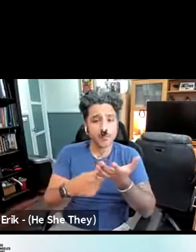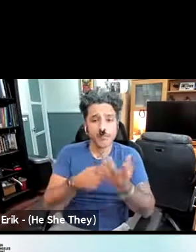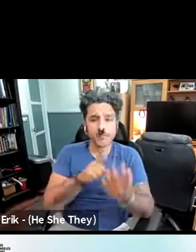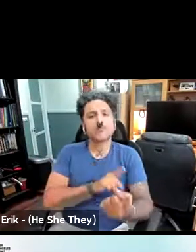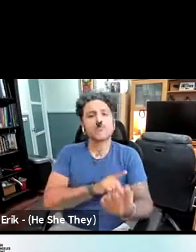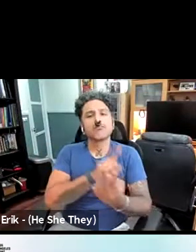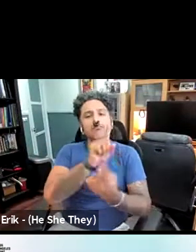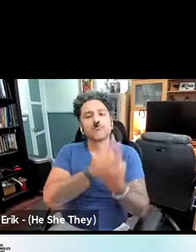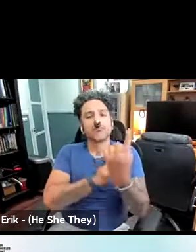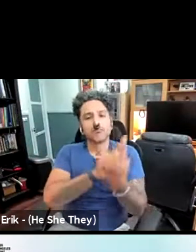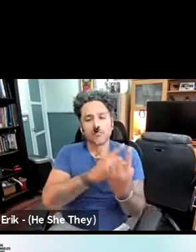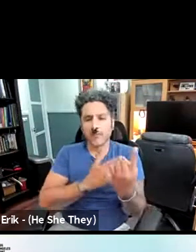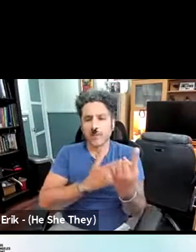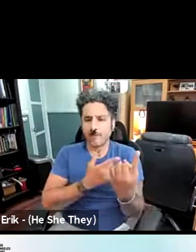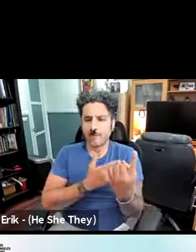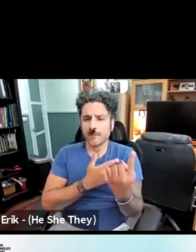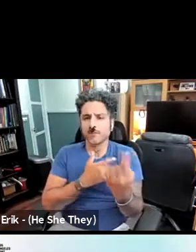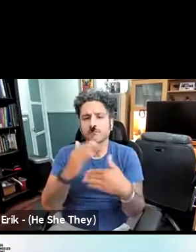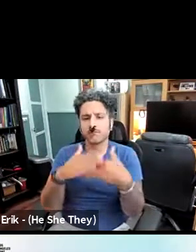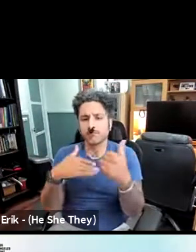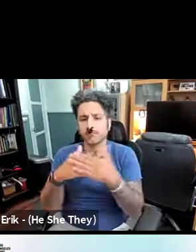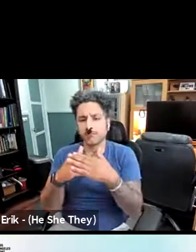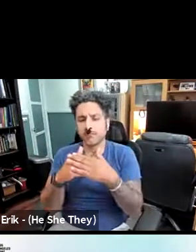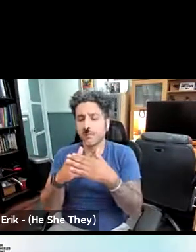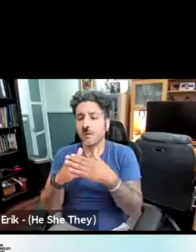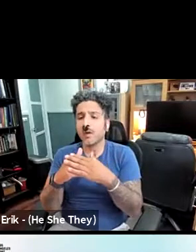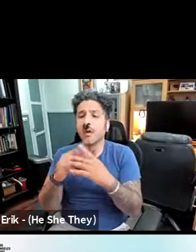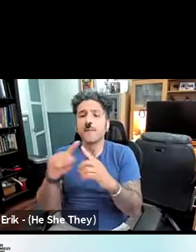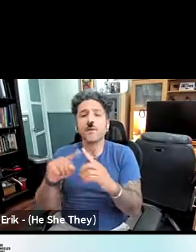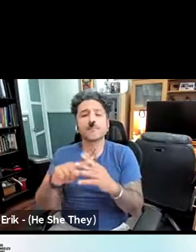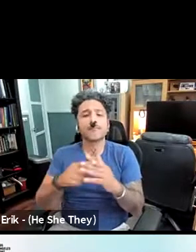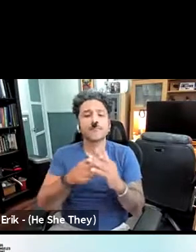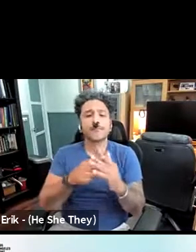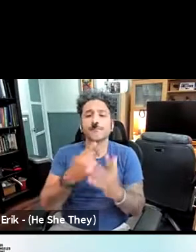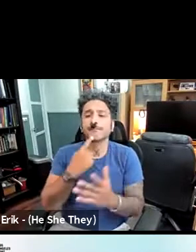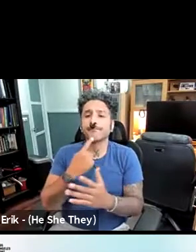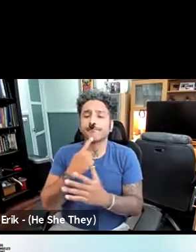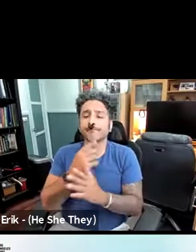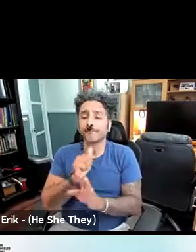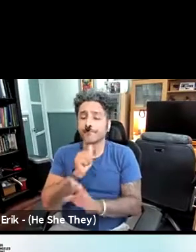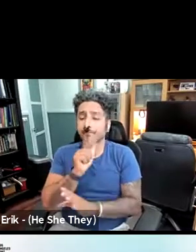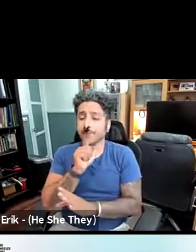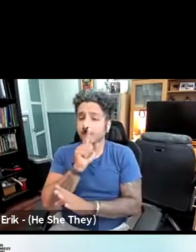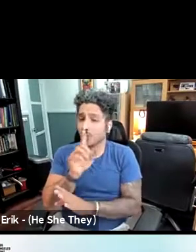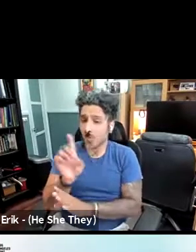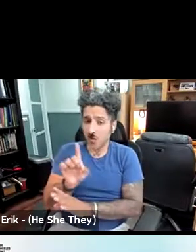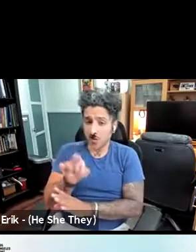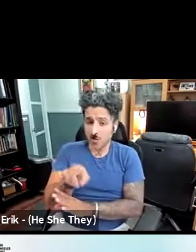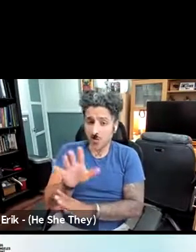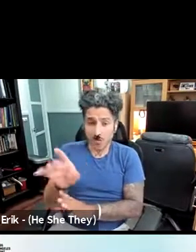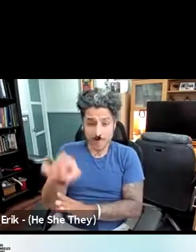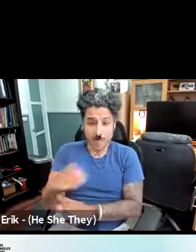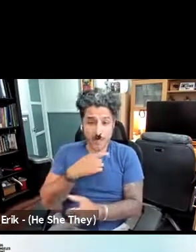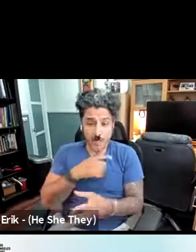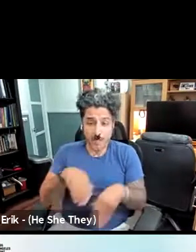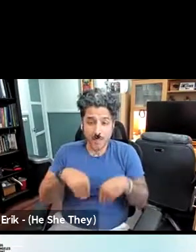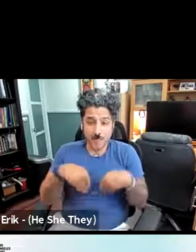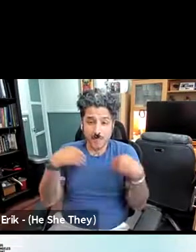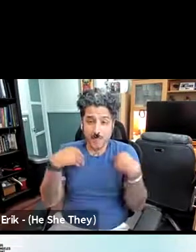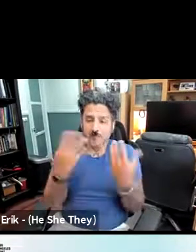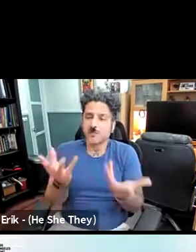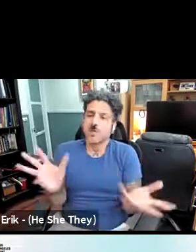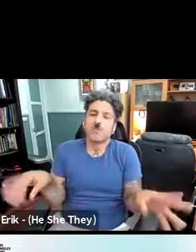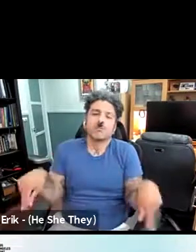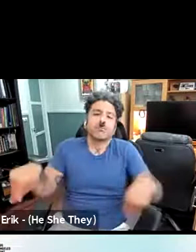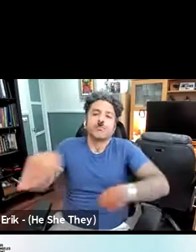of us who feels that we could. But I would start by saying, I'm not sure where you are, but if you need to get a blanket right now, wrap yourself in